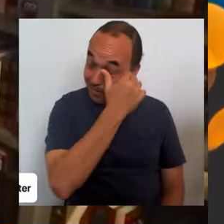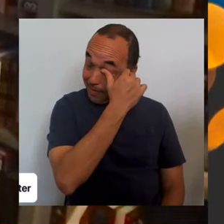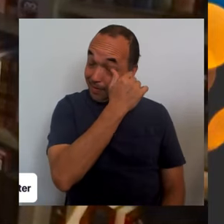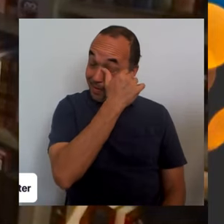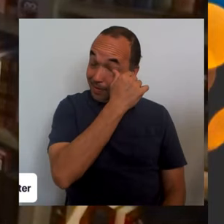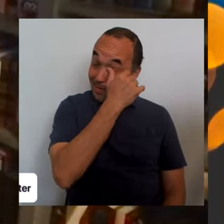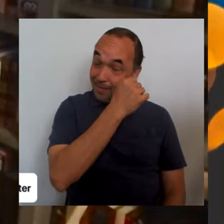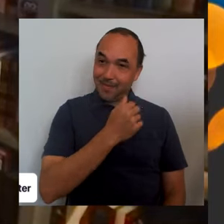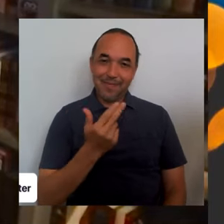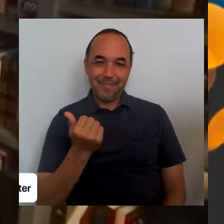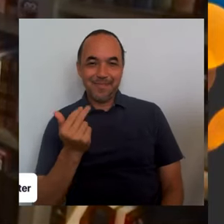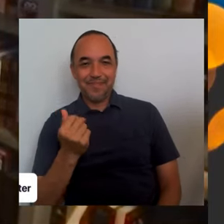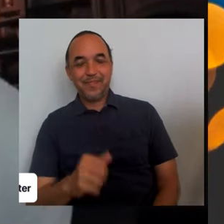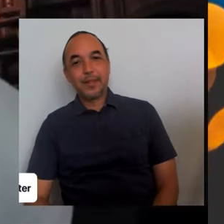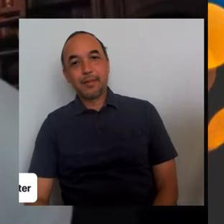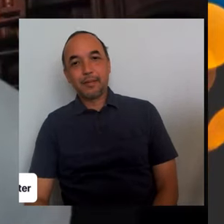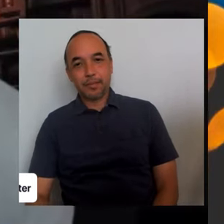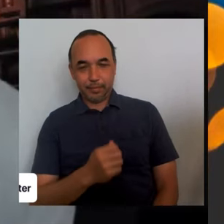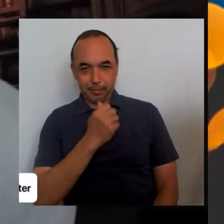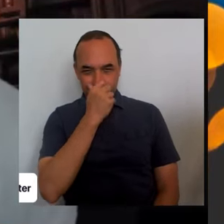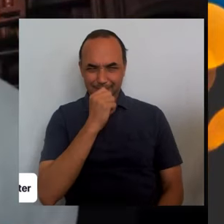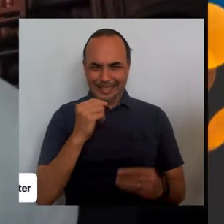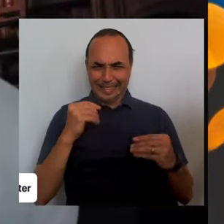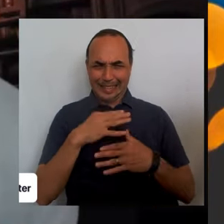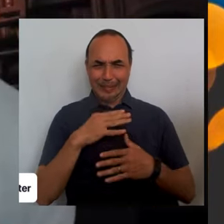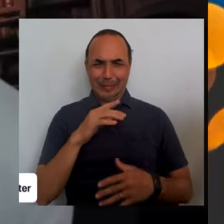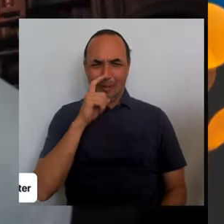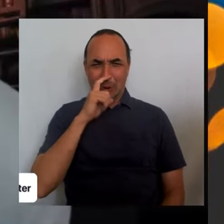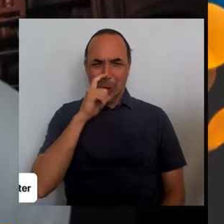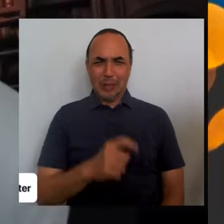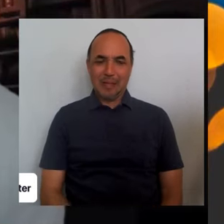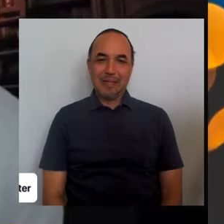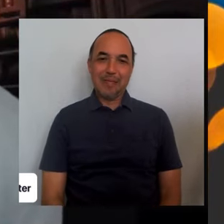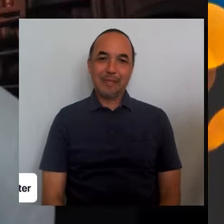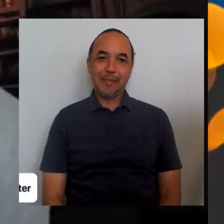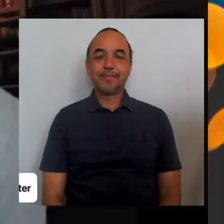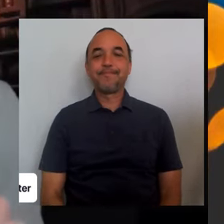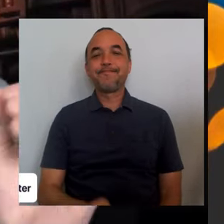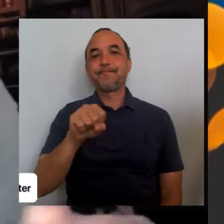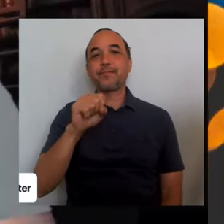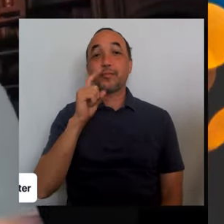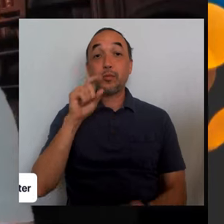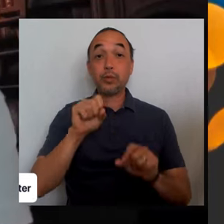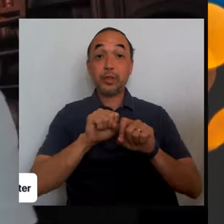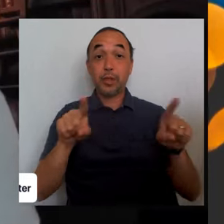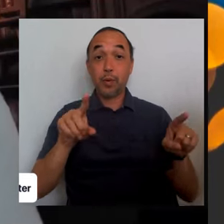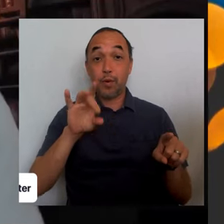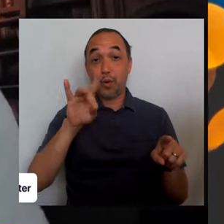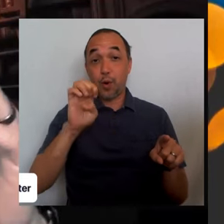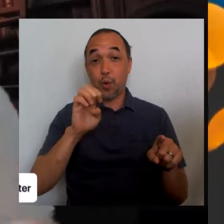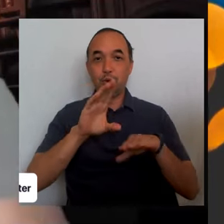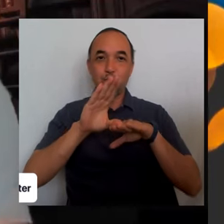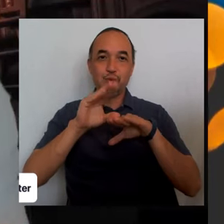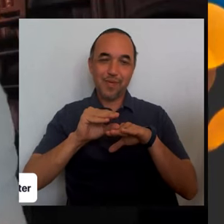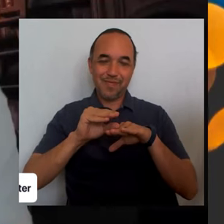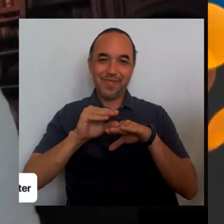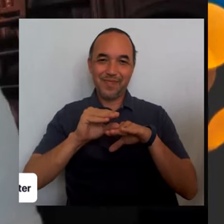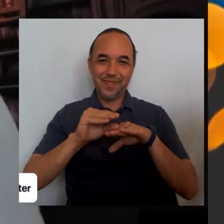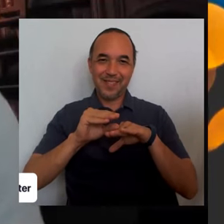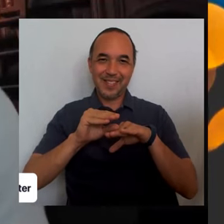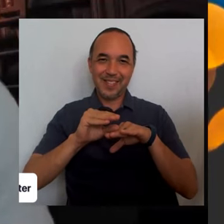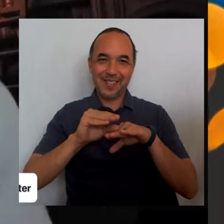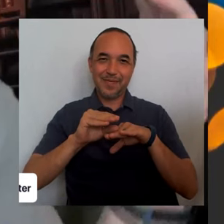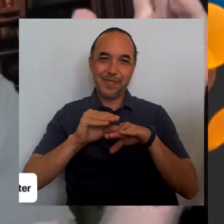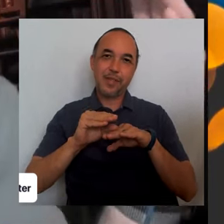to me. Oh my God. Yeah. So we'll be sending you all a code also to get a discount on the shirt for hanging out with us today,